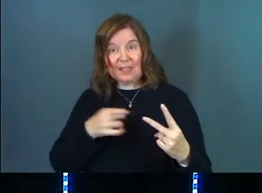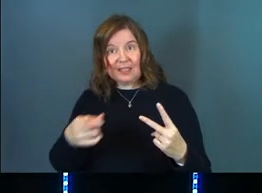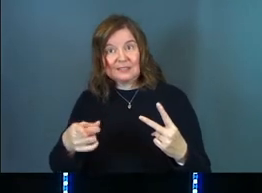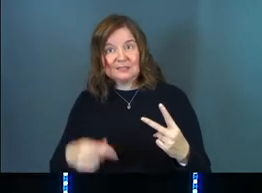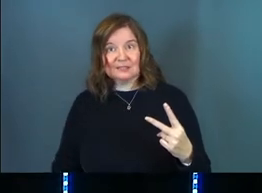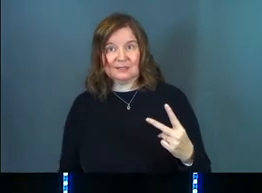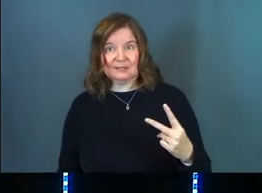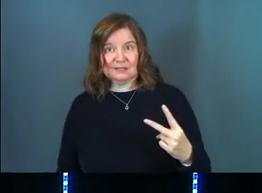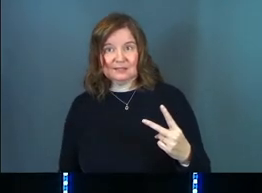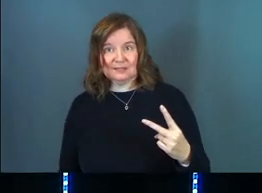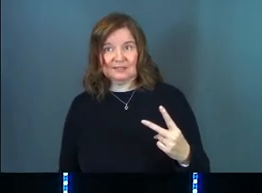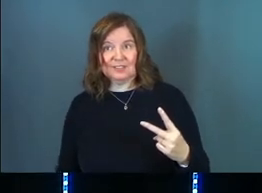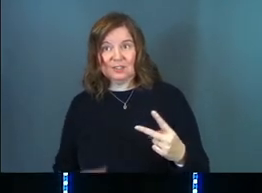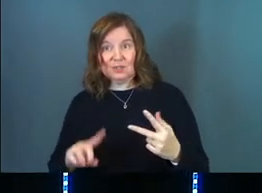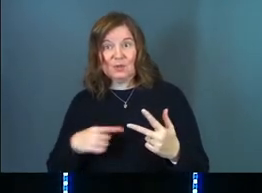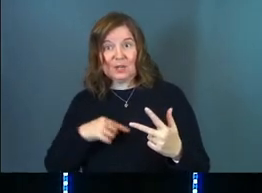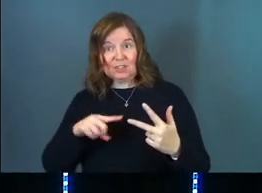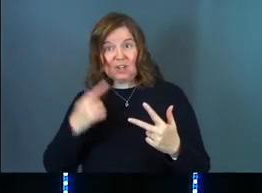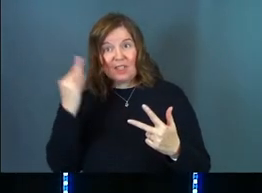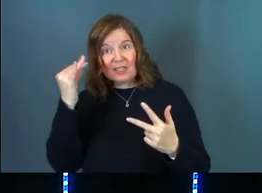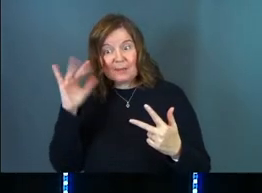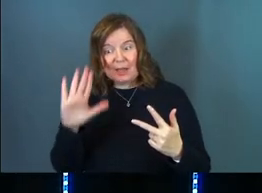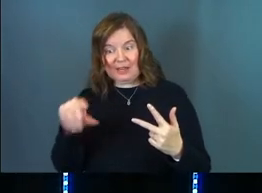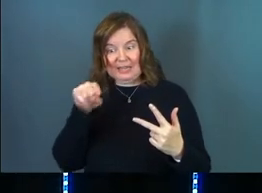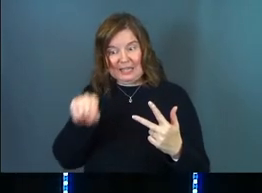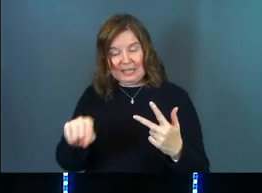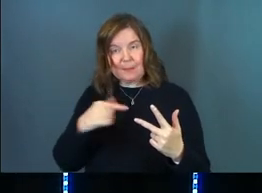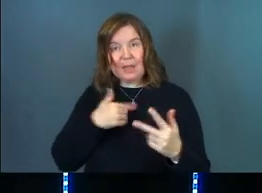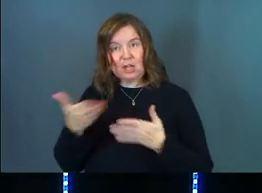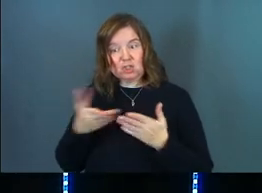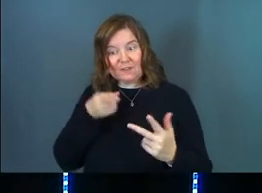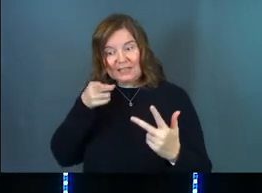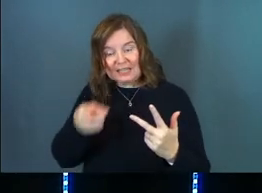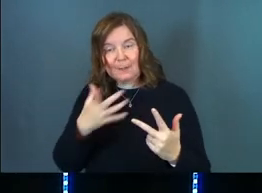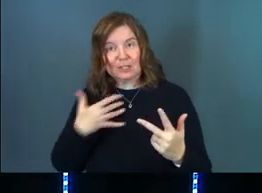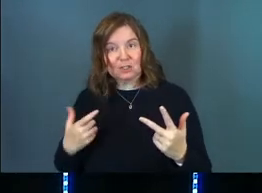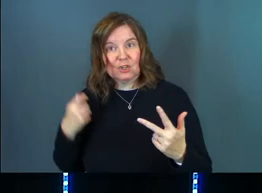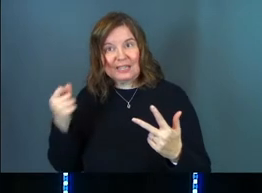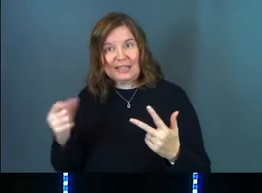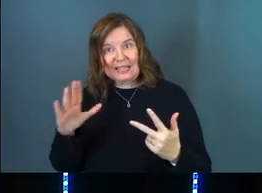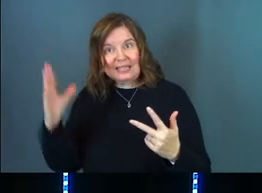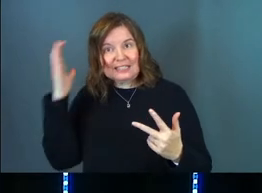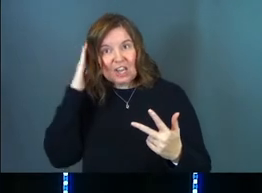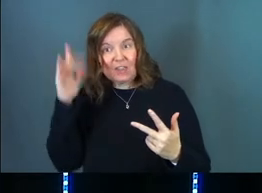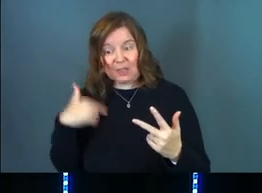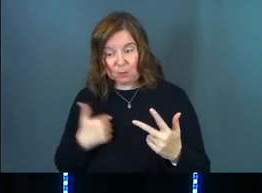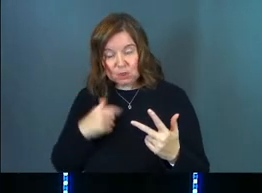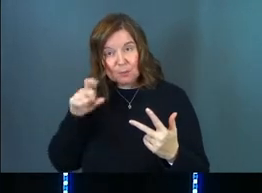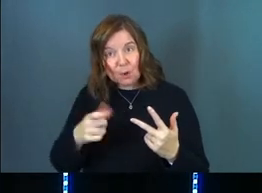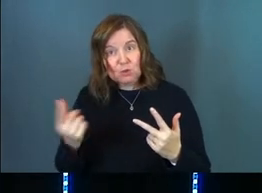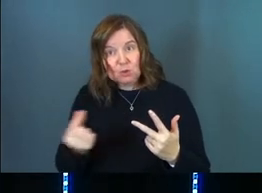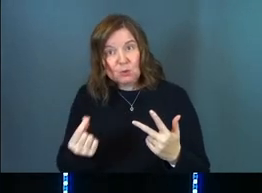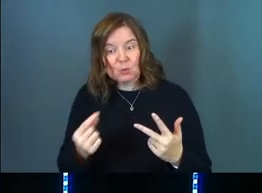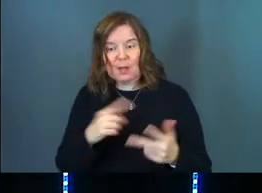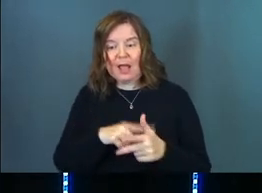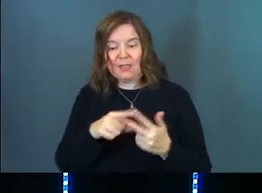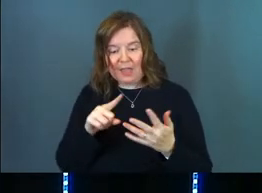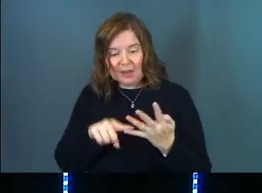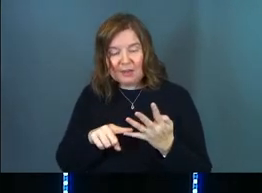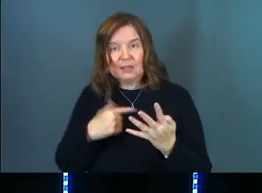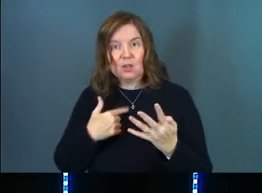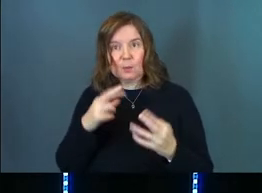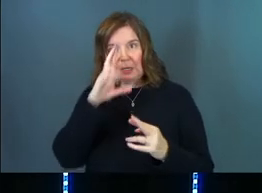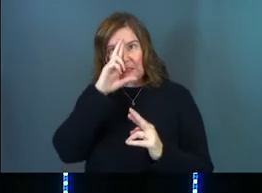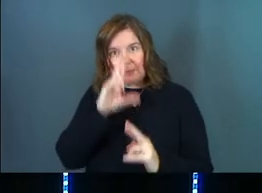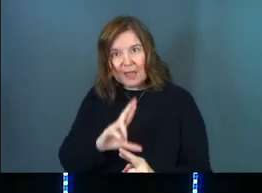feelings. Amen? You're going to start thinking about him and serving him as you're healing his ear. That's what you're supposed to do. And then you're going